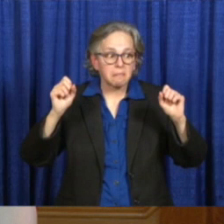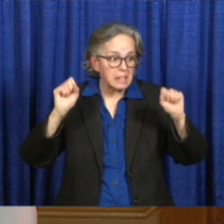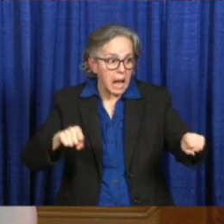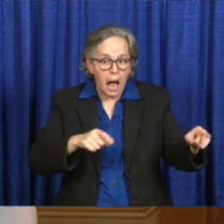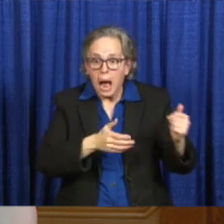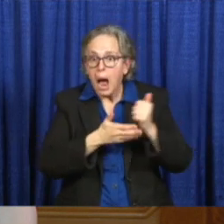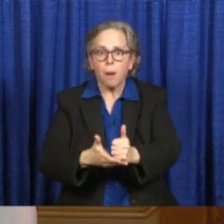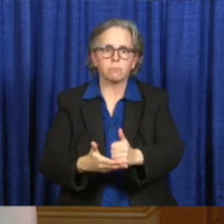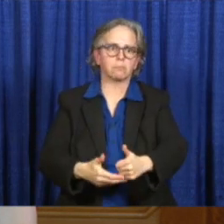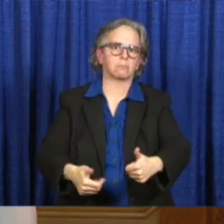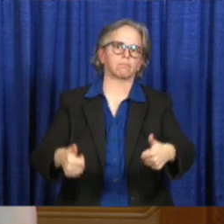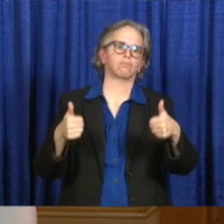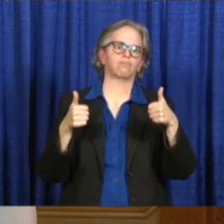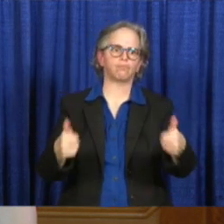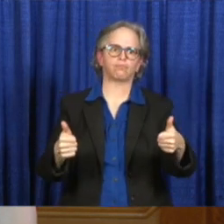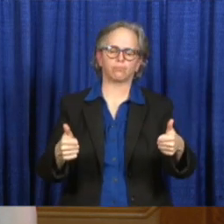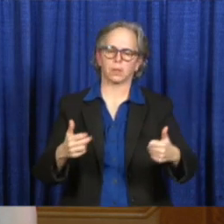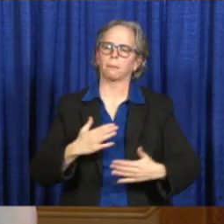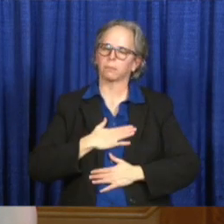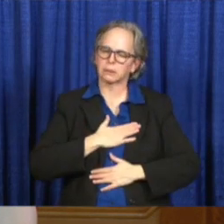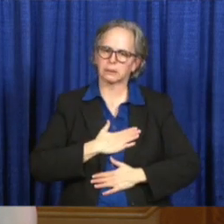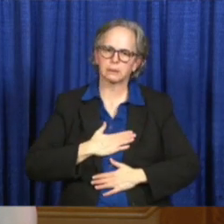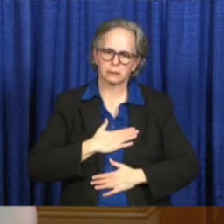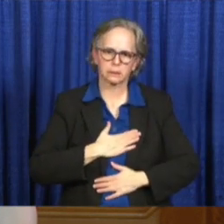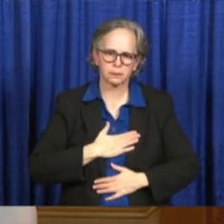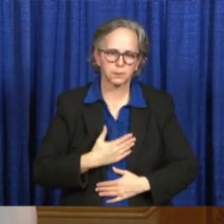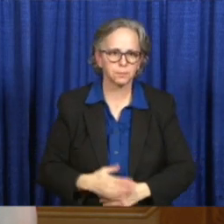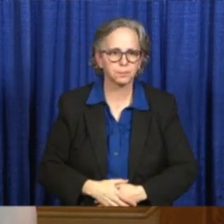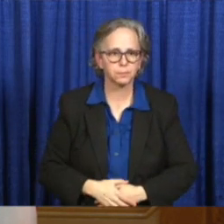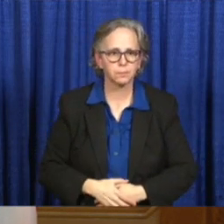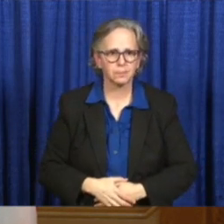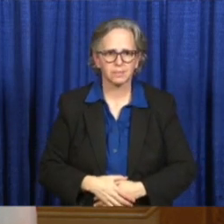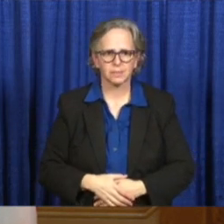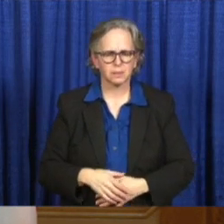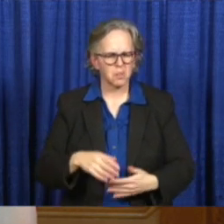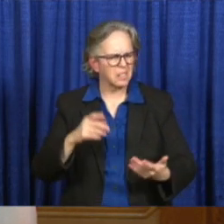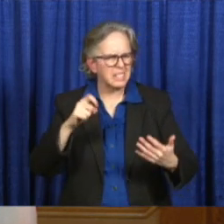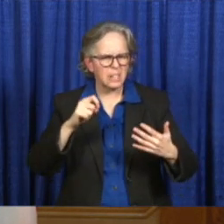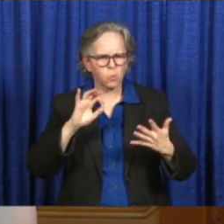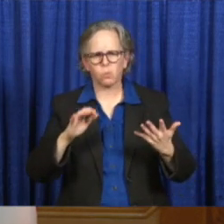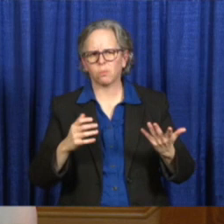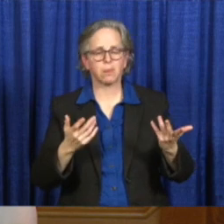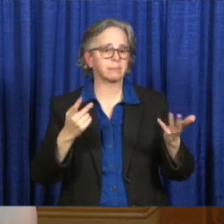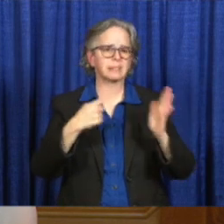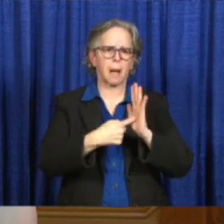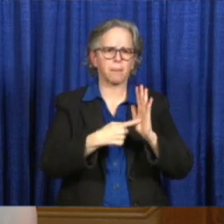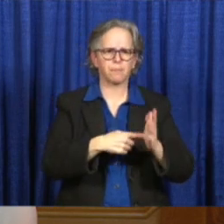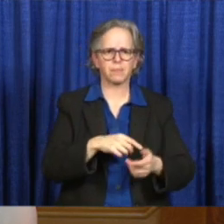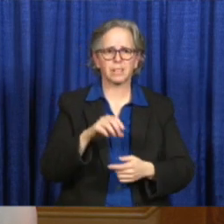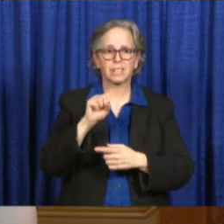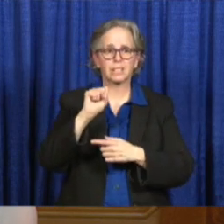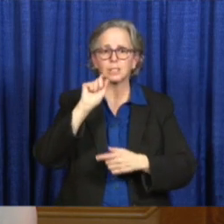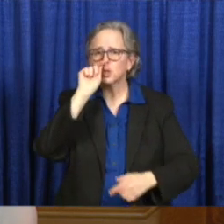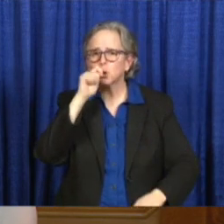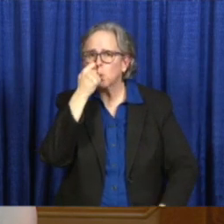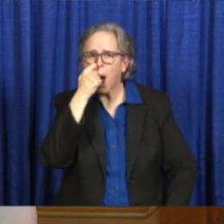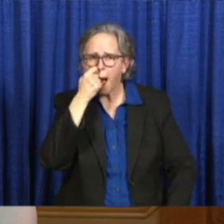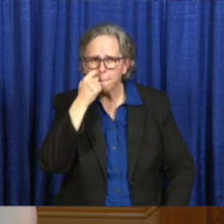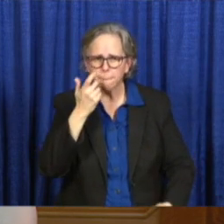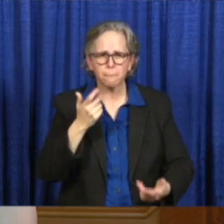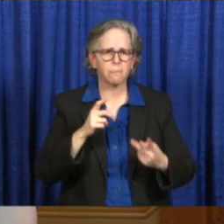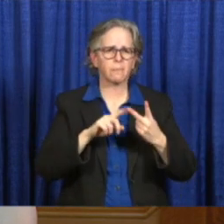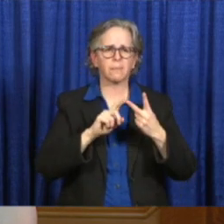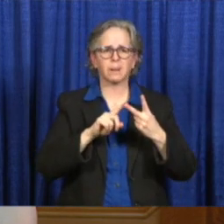forward. Some of these items include swabs, sample collection tubes,